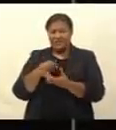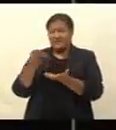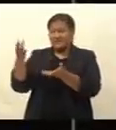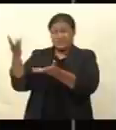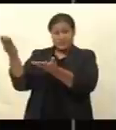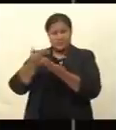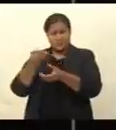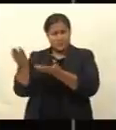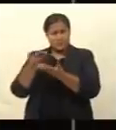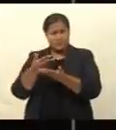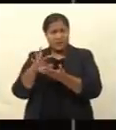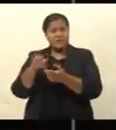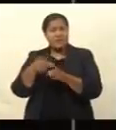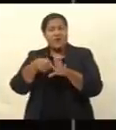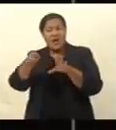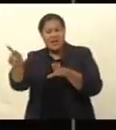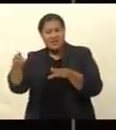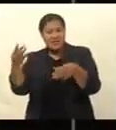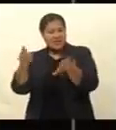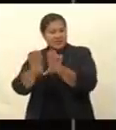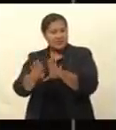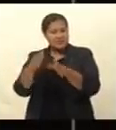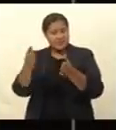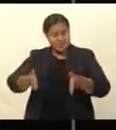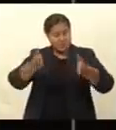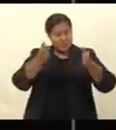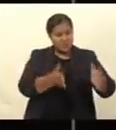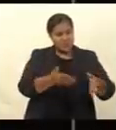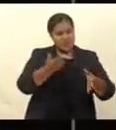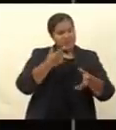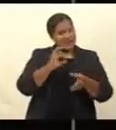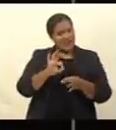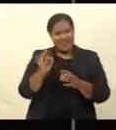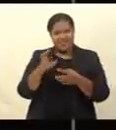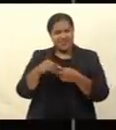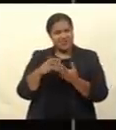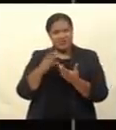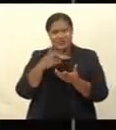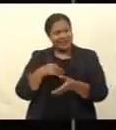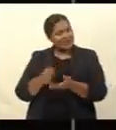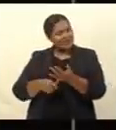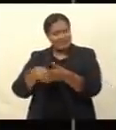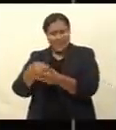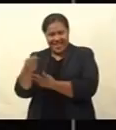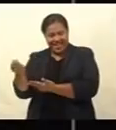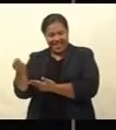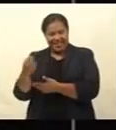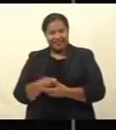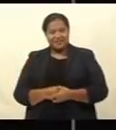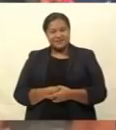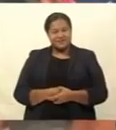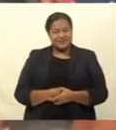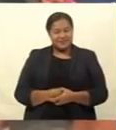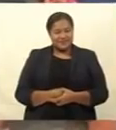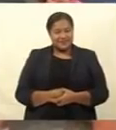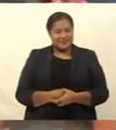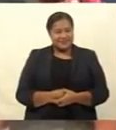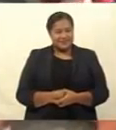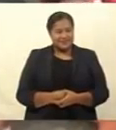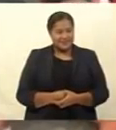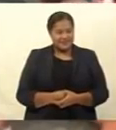outside the containment zone and have no choice but to pass the additional costs to the customers. Jeshulal reports.